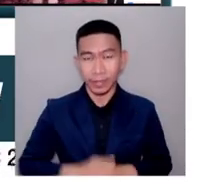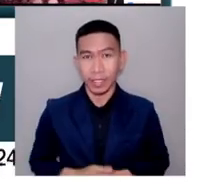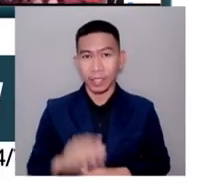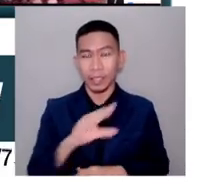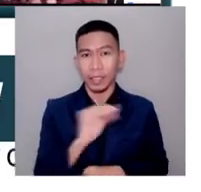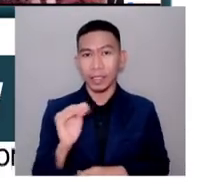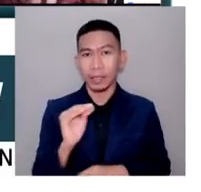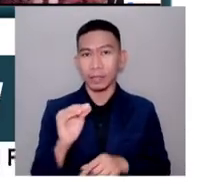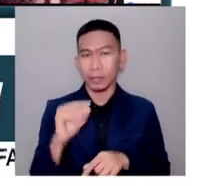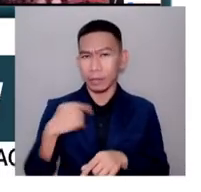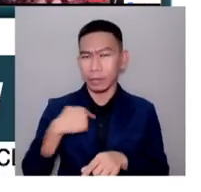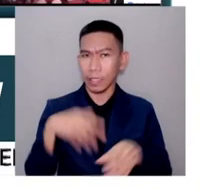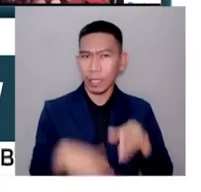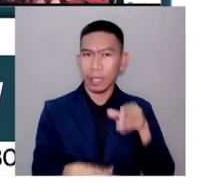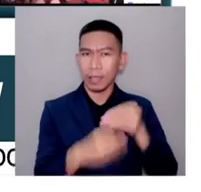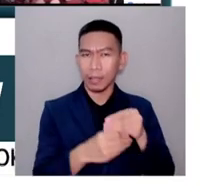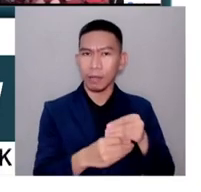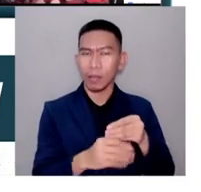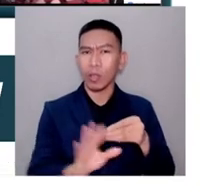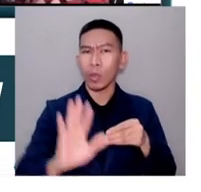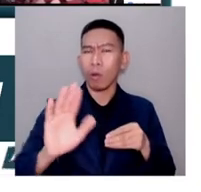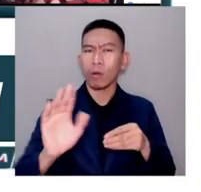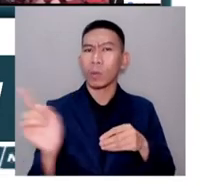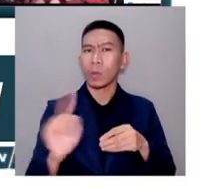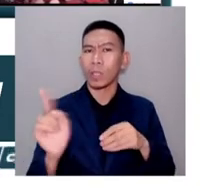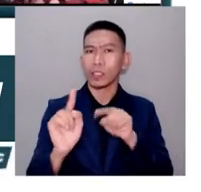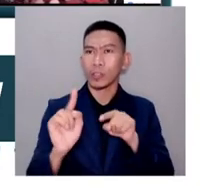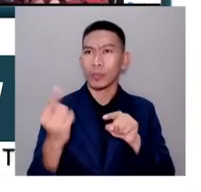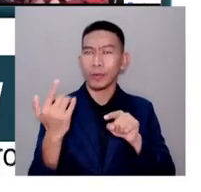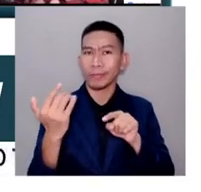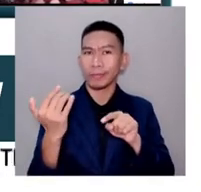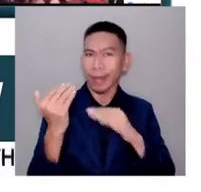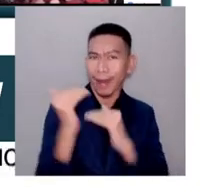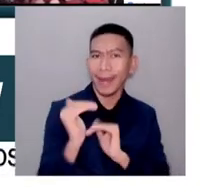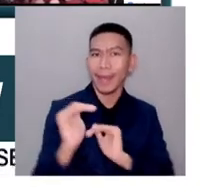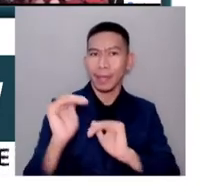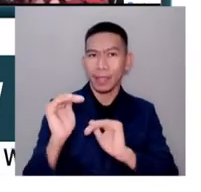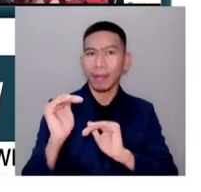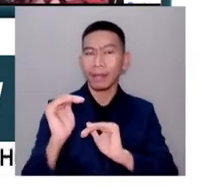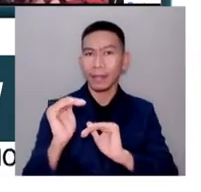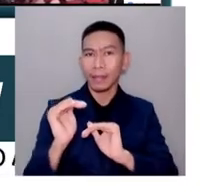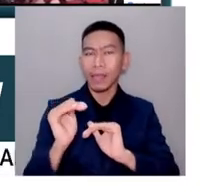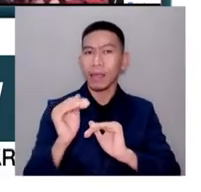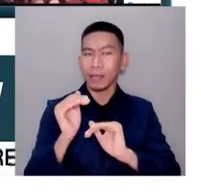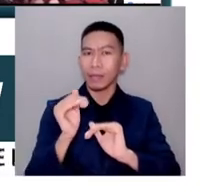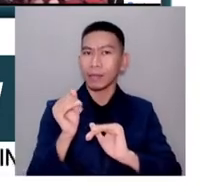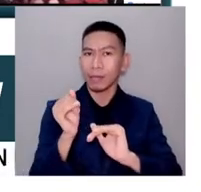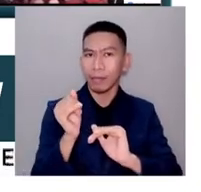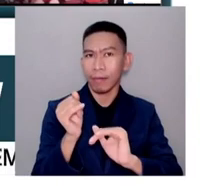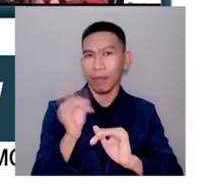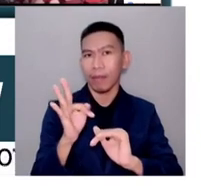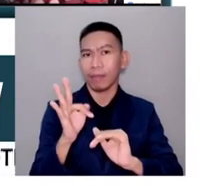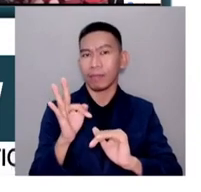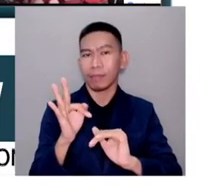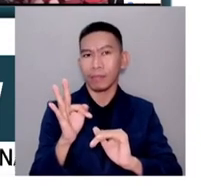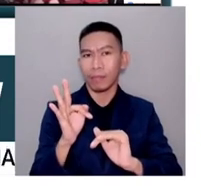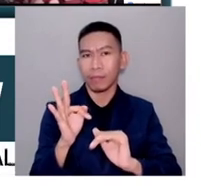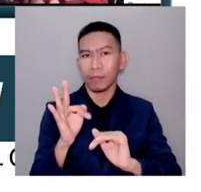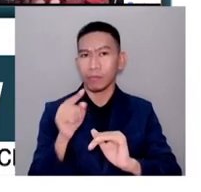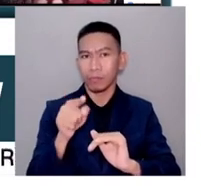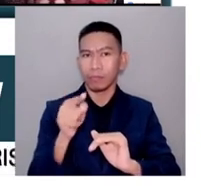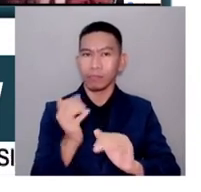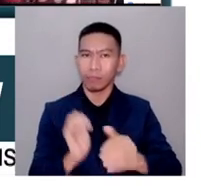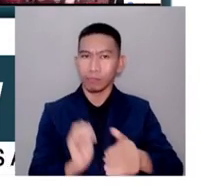what would be your non-negotiables as you work through issues in a bipartisan manner,